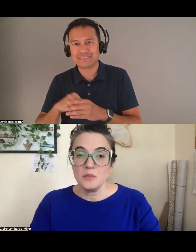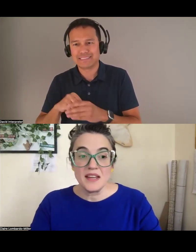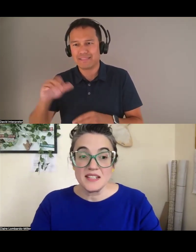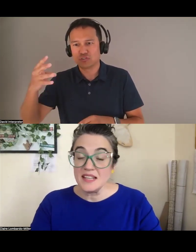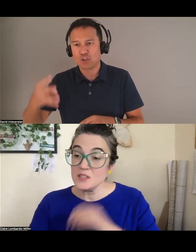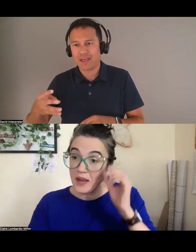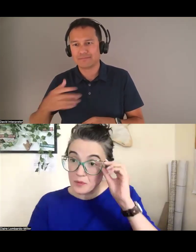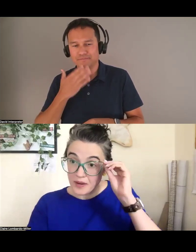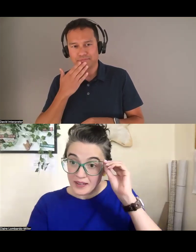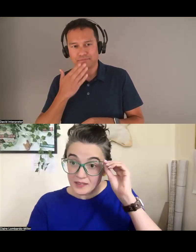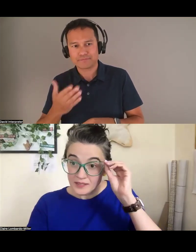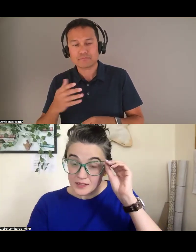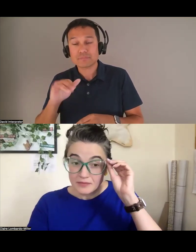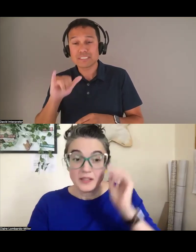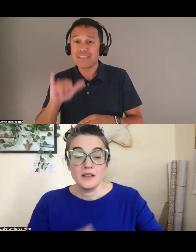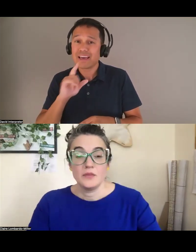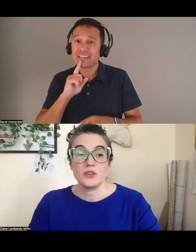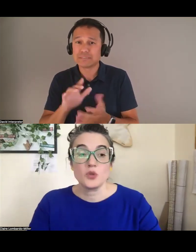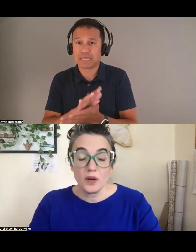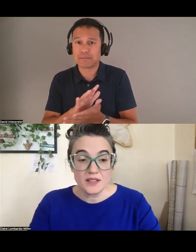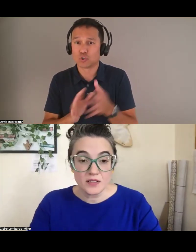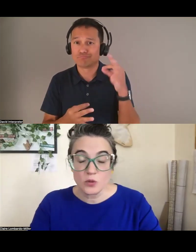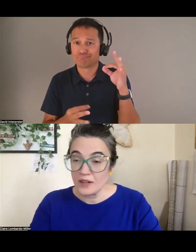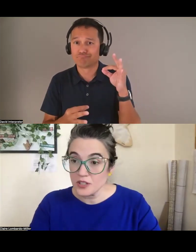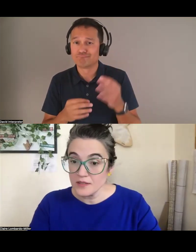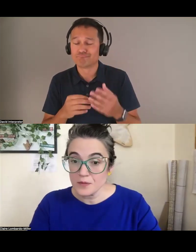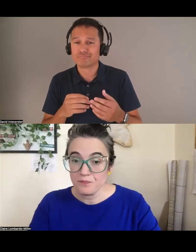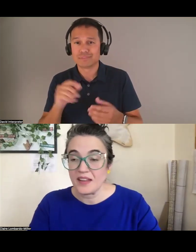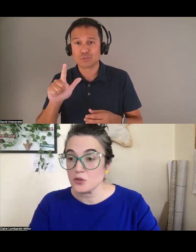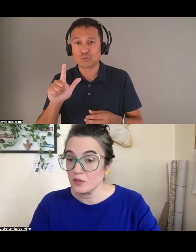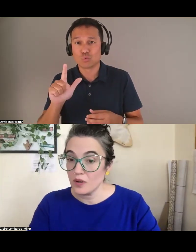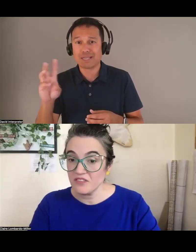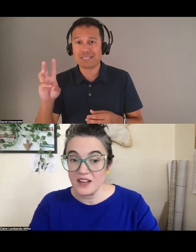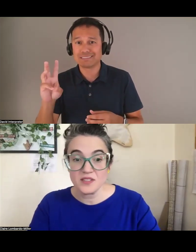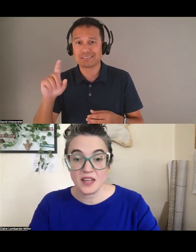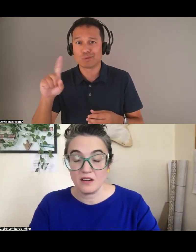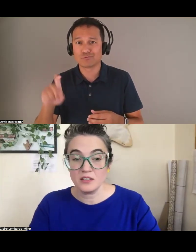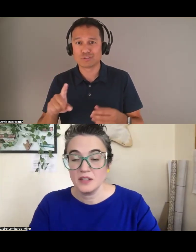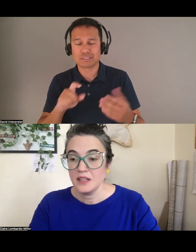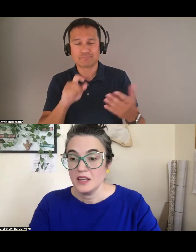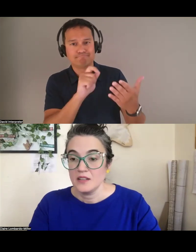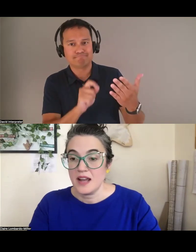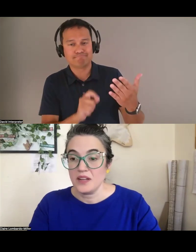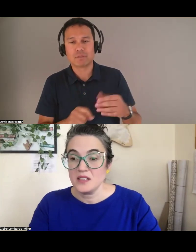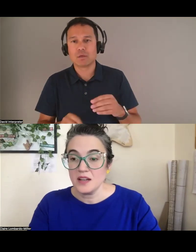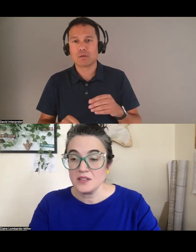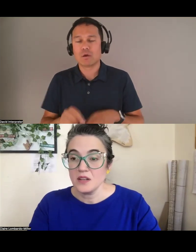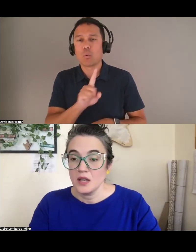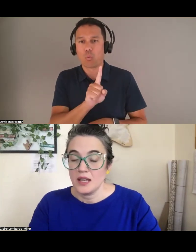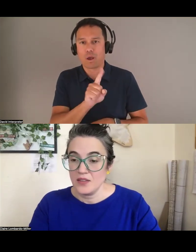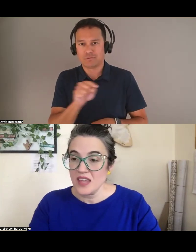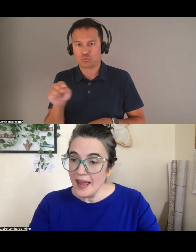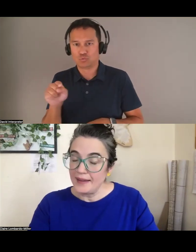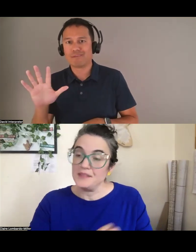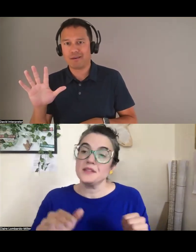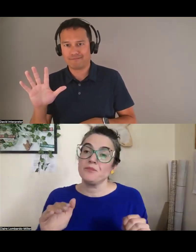So the BADE is paper-based. There's 26 questions answered on a 1 to 5 scale. Now it does,